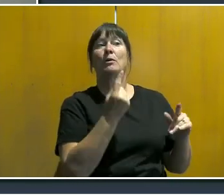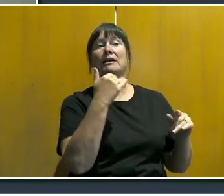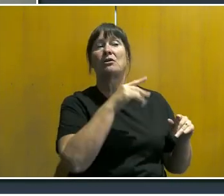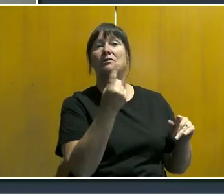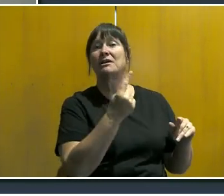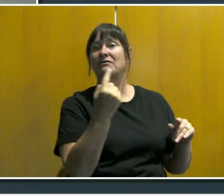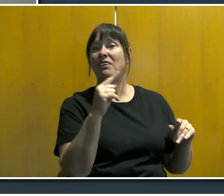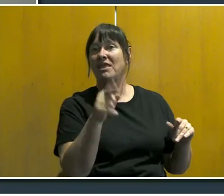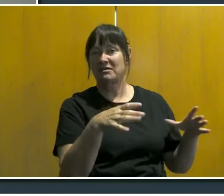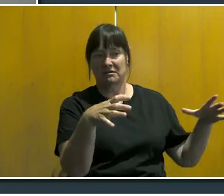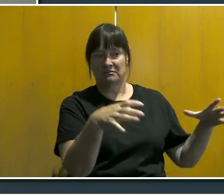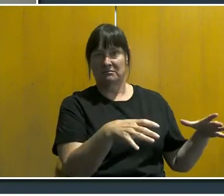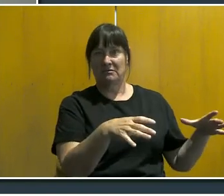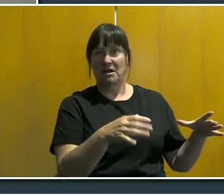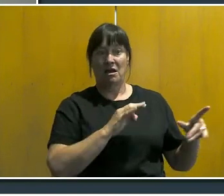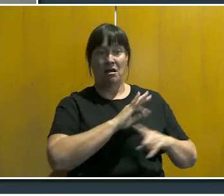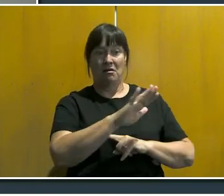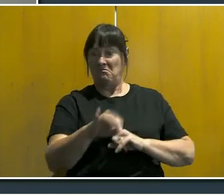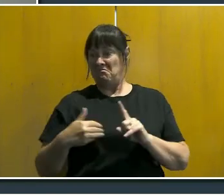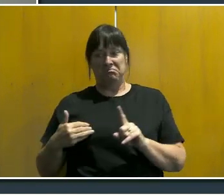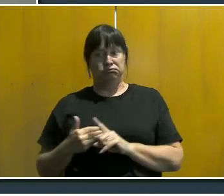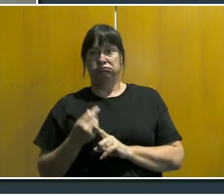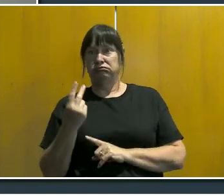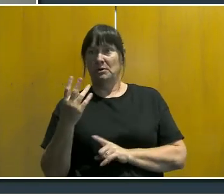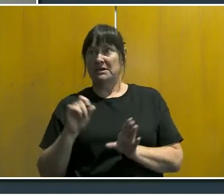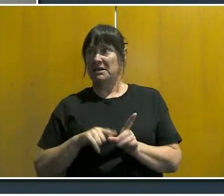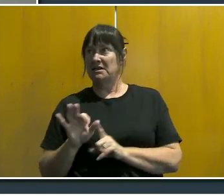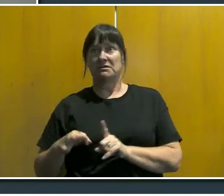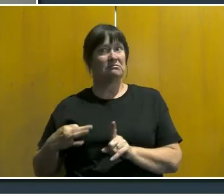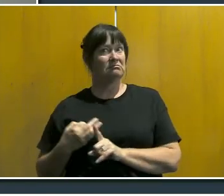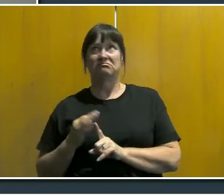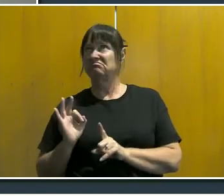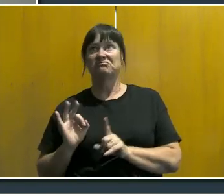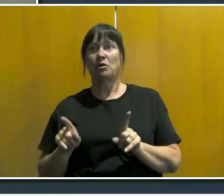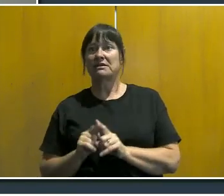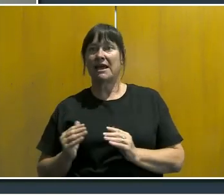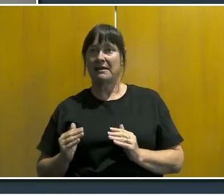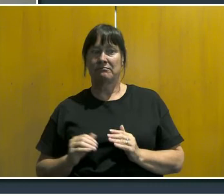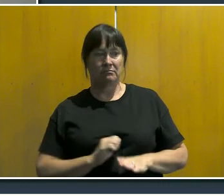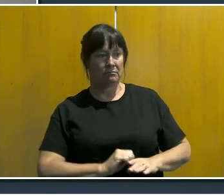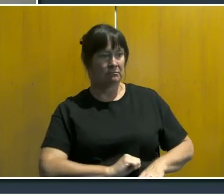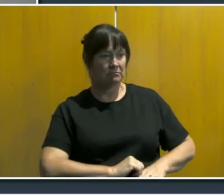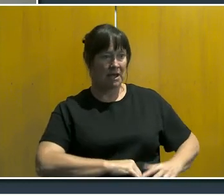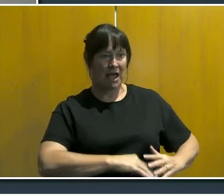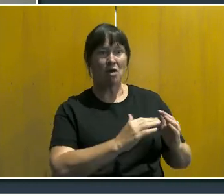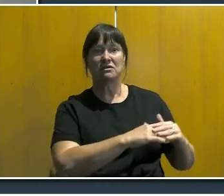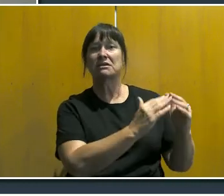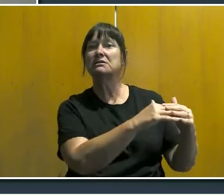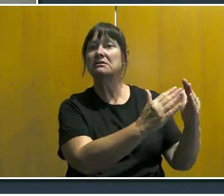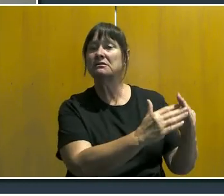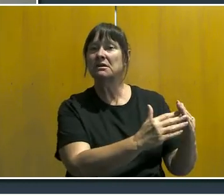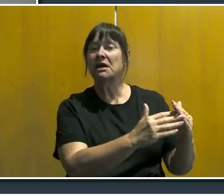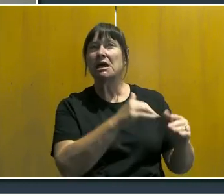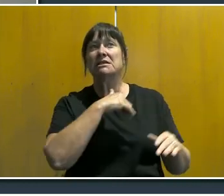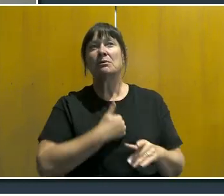We haven't grown in the last 20 years from 55 to 62,000. So you need to look at those premises behind what we're